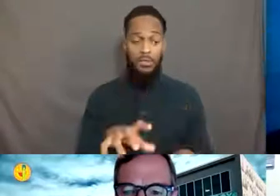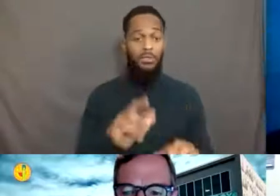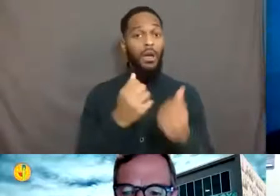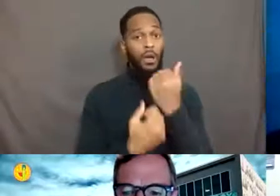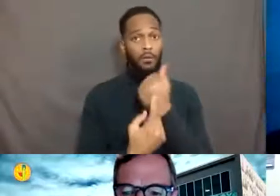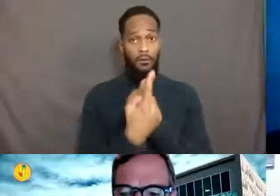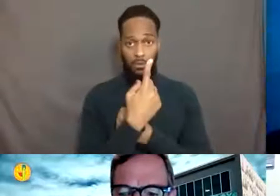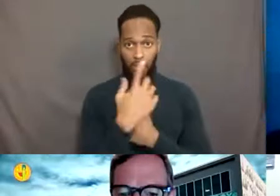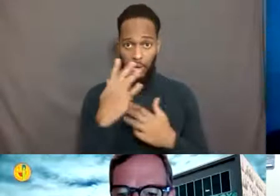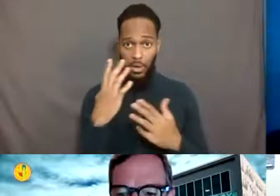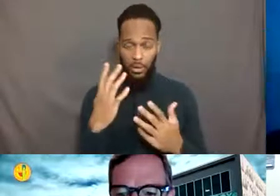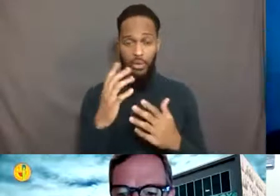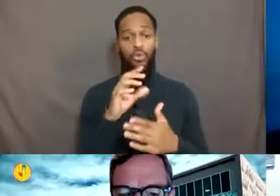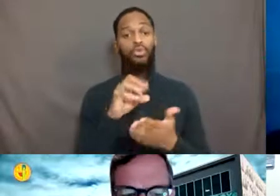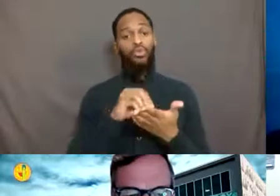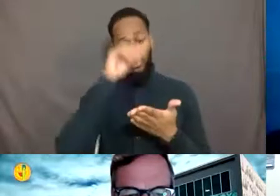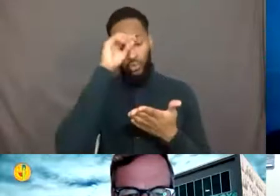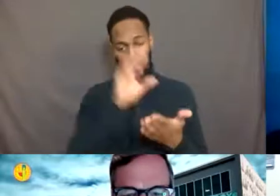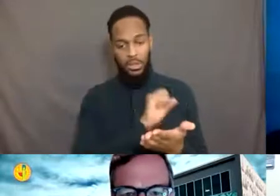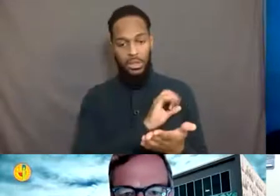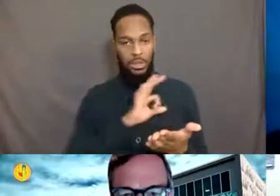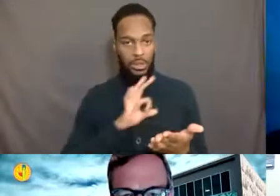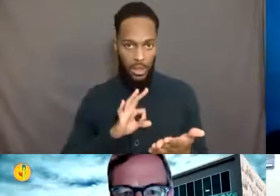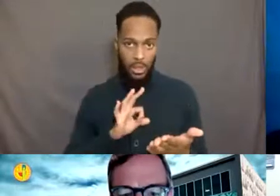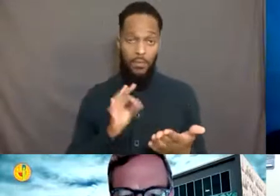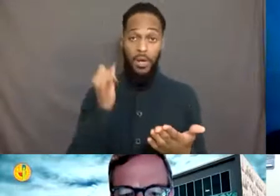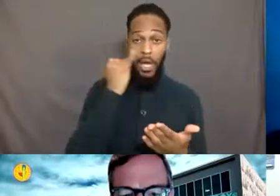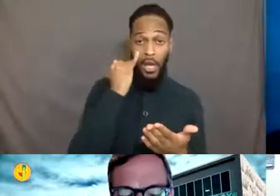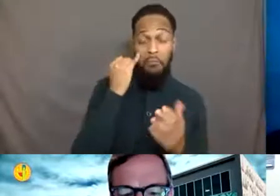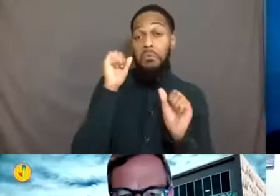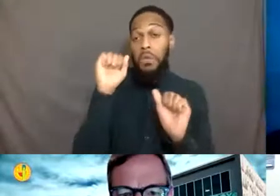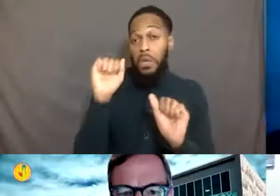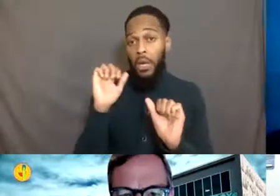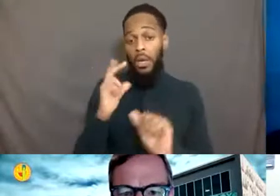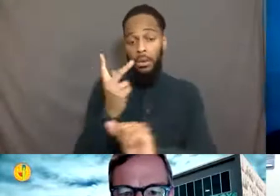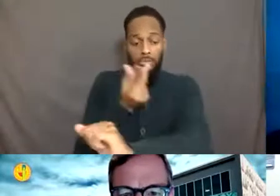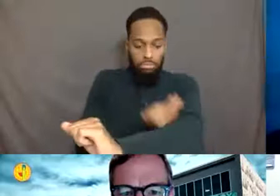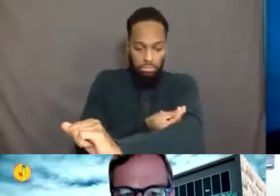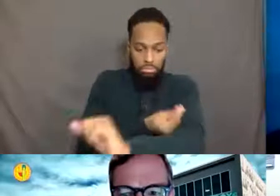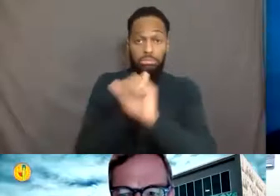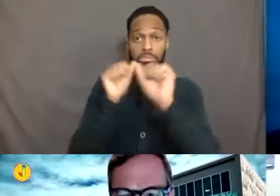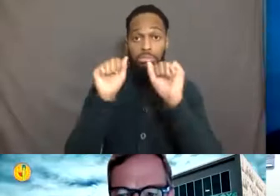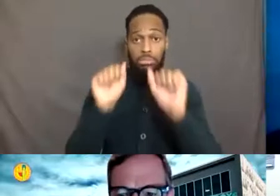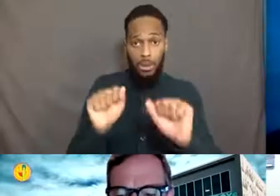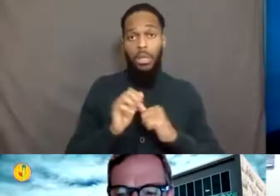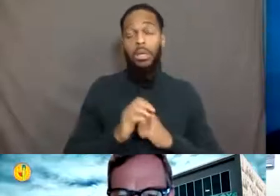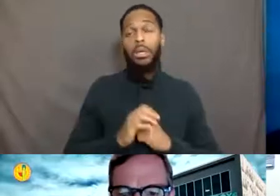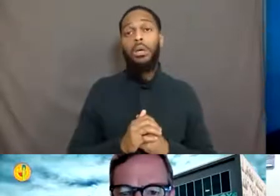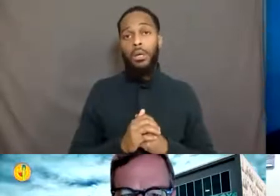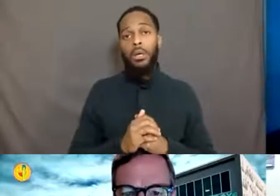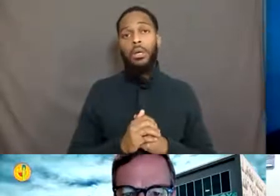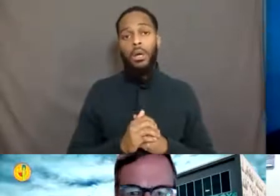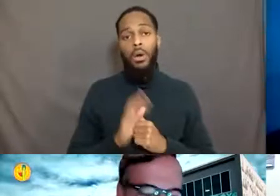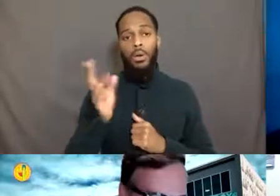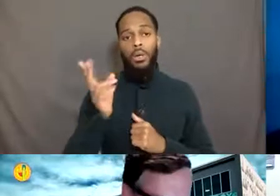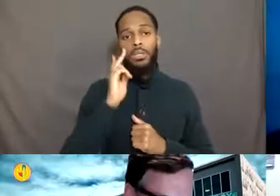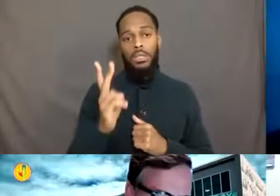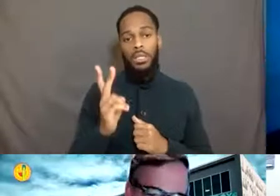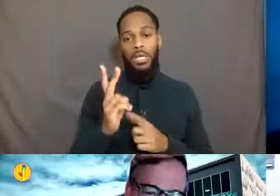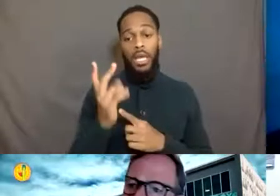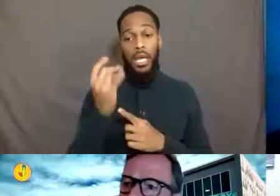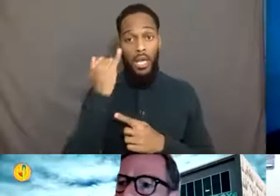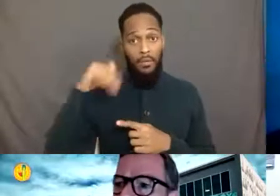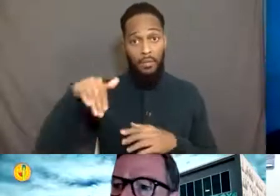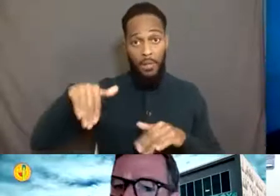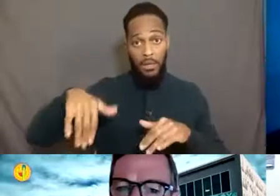the opportunity to be vaccinated take advantage of it. And you'll see, for those who haven't yet used it, once you take the test, the information